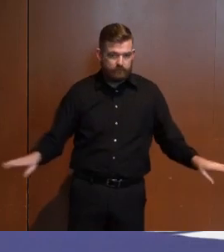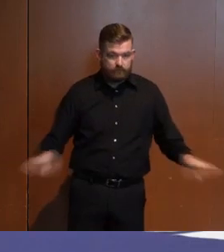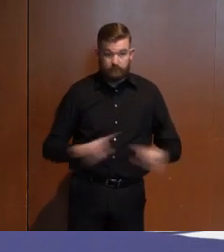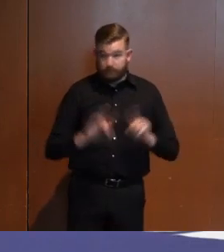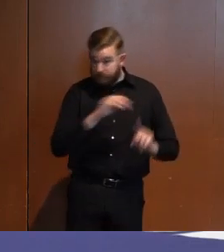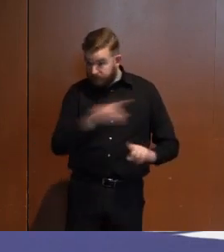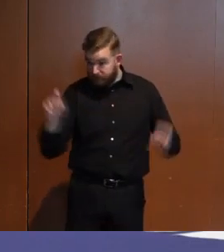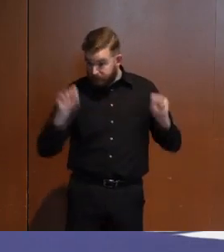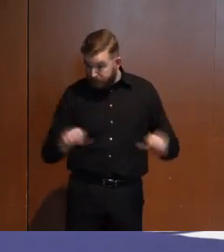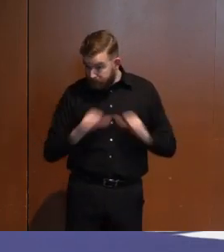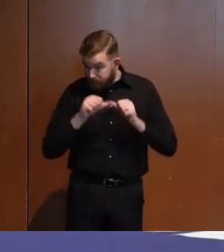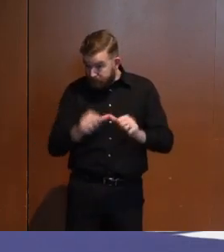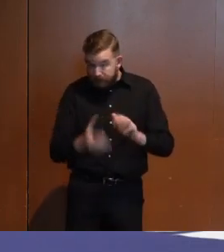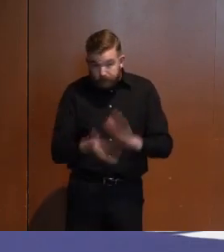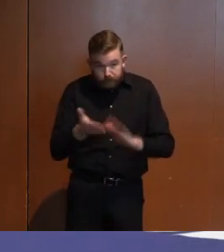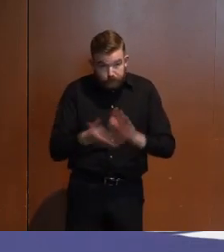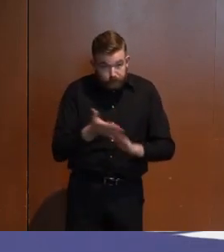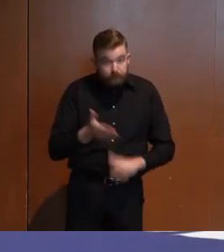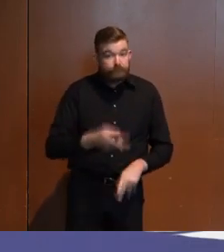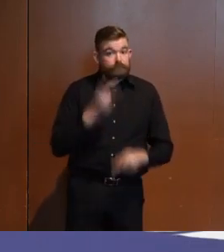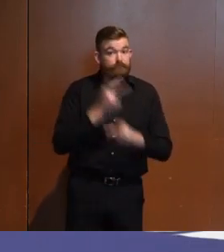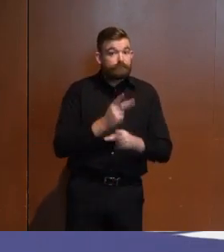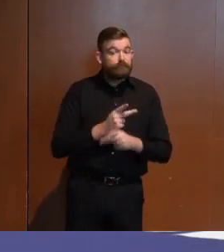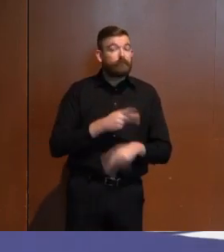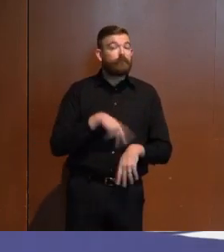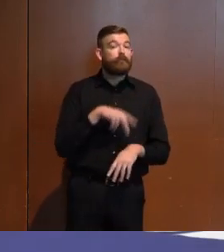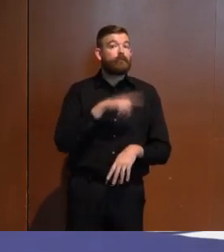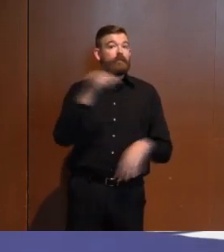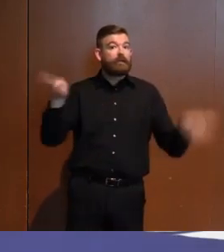He'll take a microphone and now correct the record.